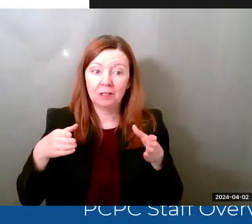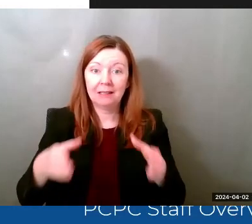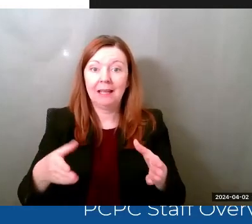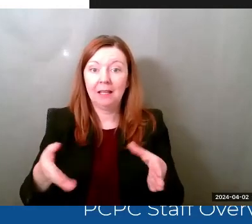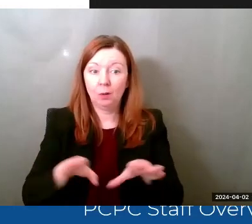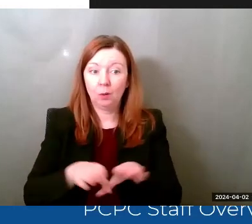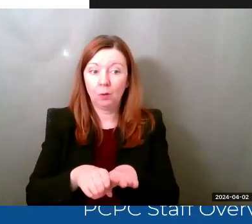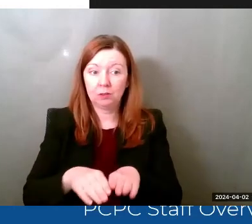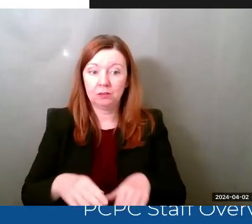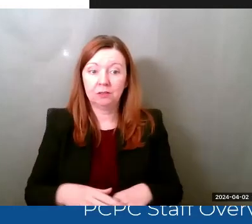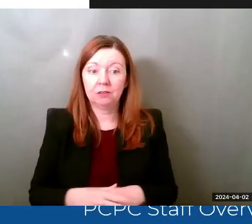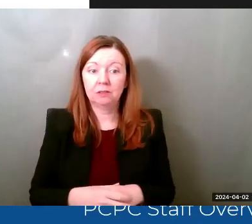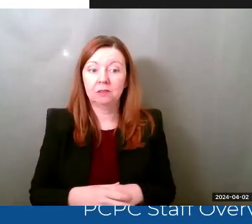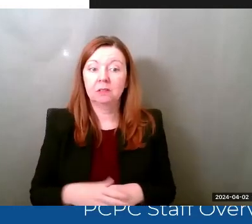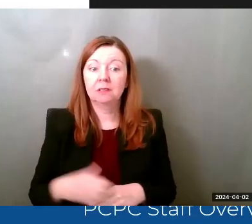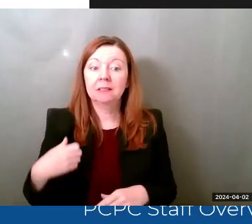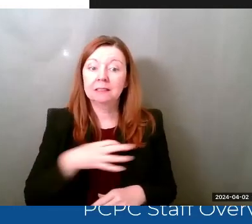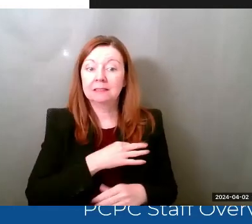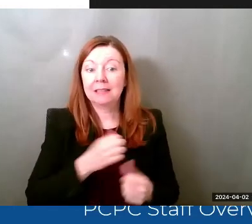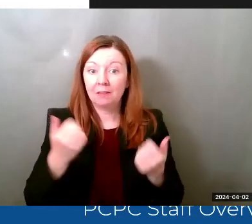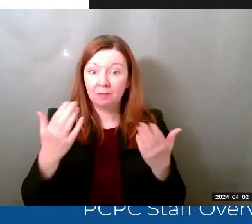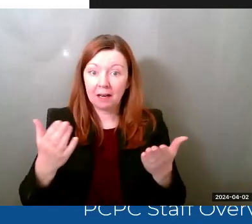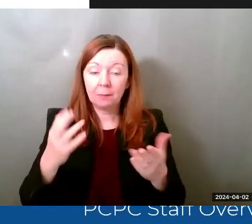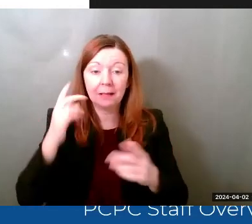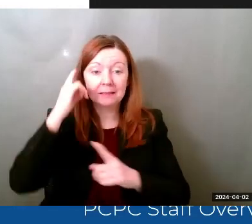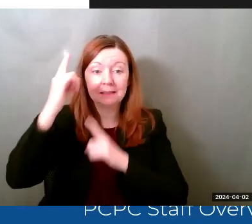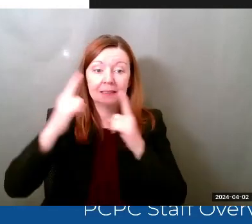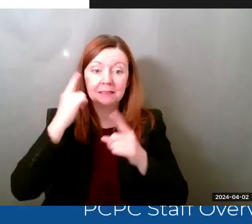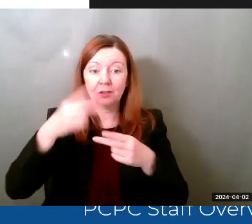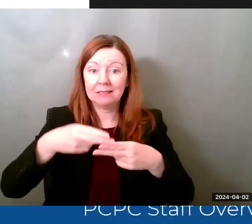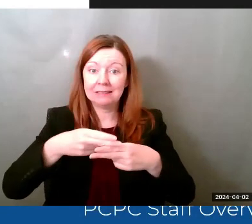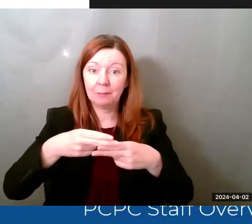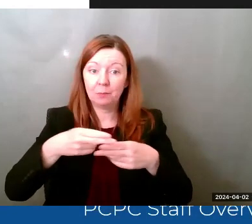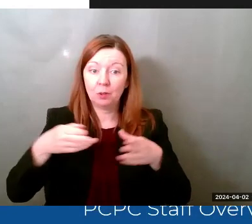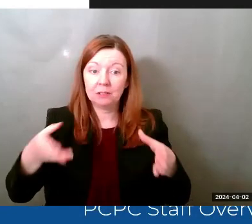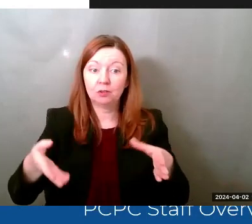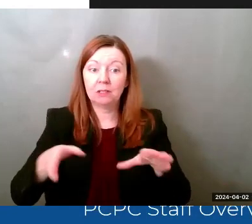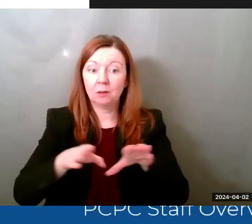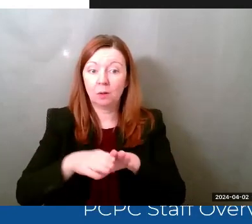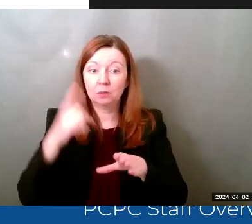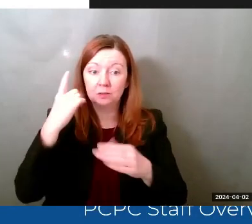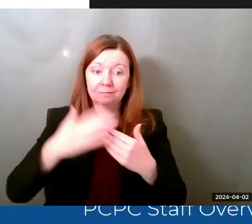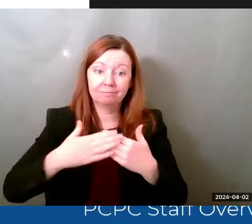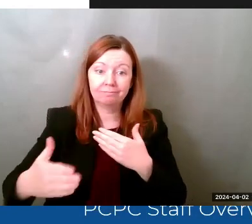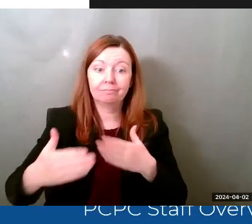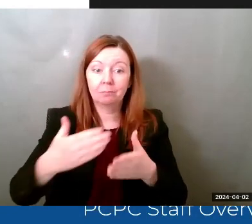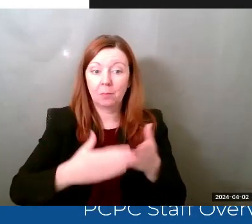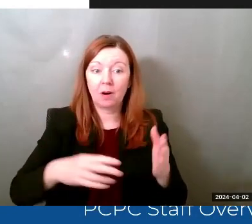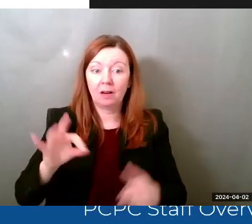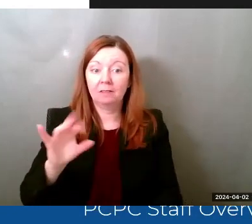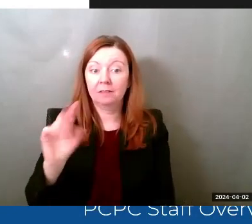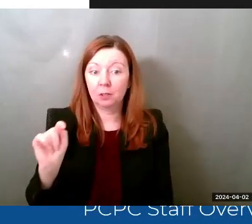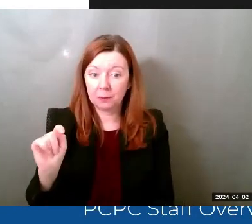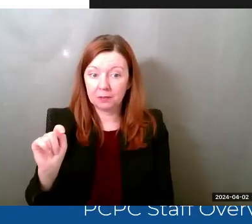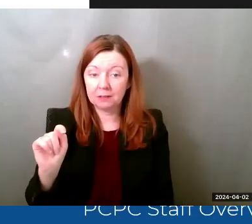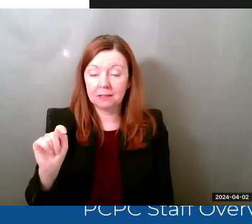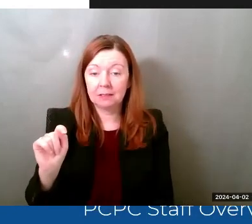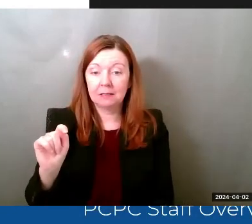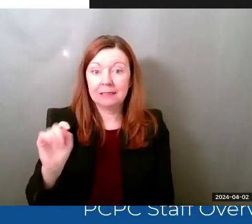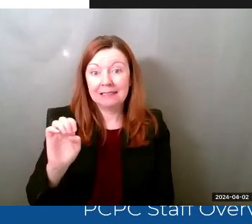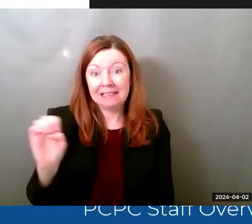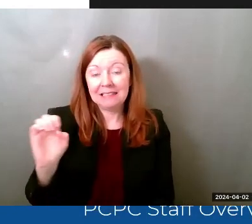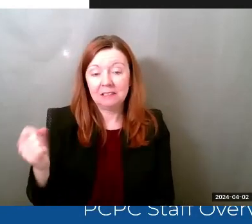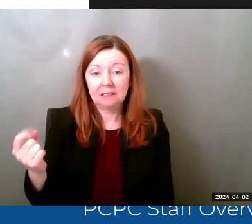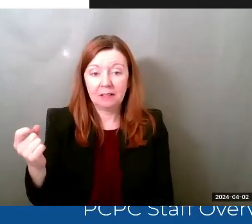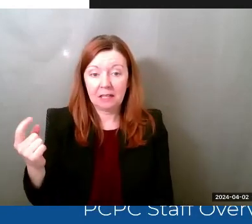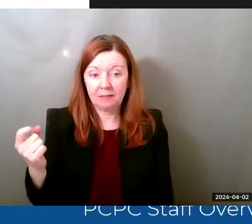closures. Staff recommends the consideration of temporary street closures for the remaining portion of Filbert Street, located east